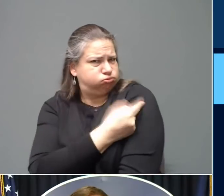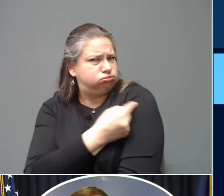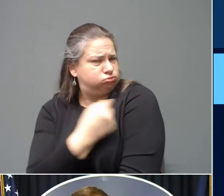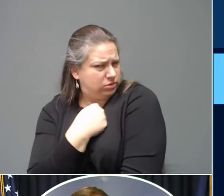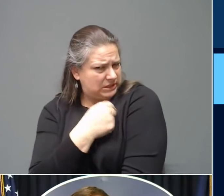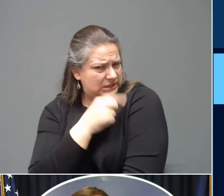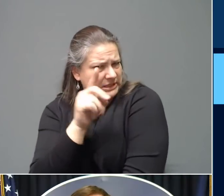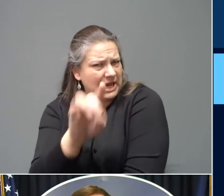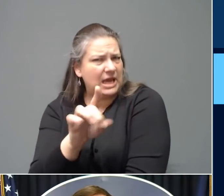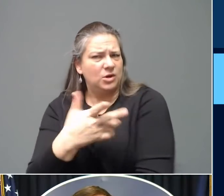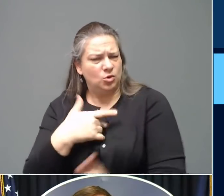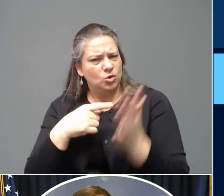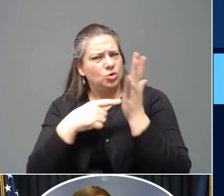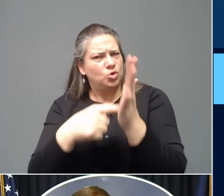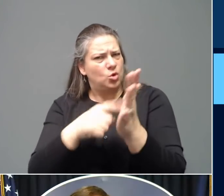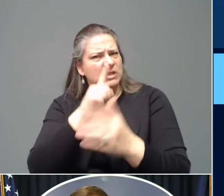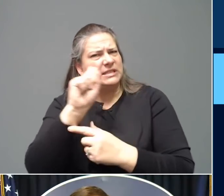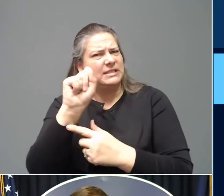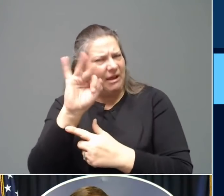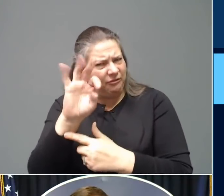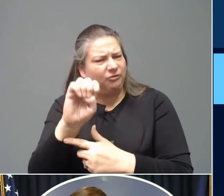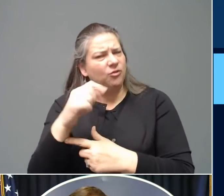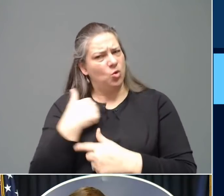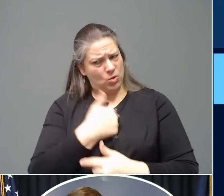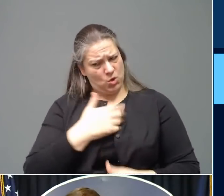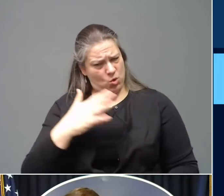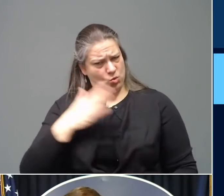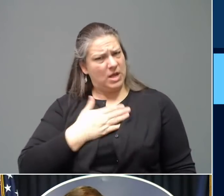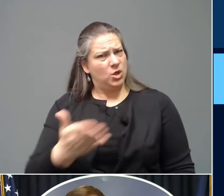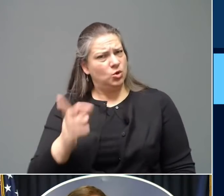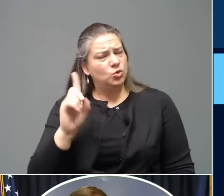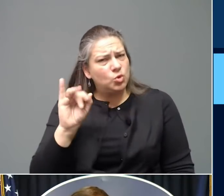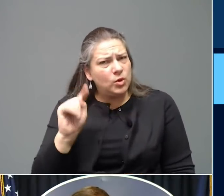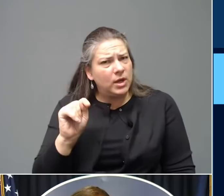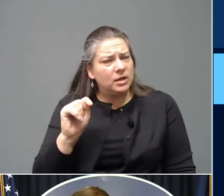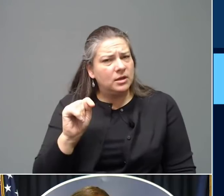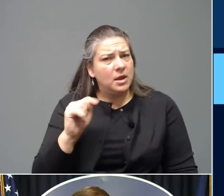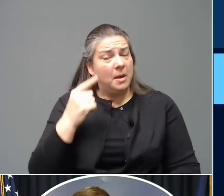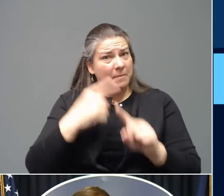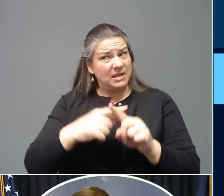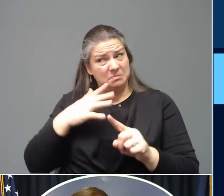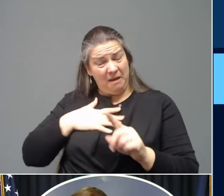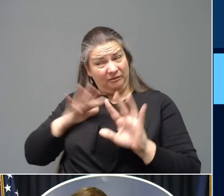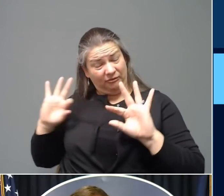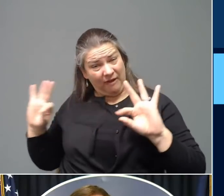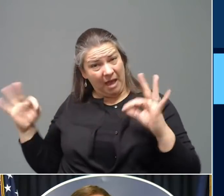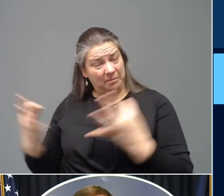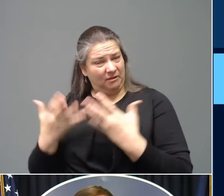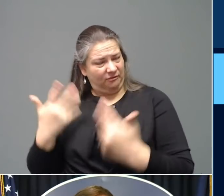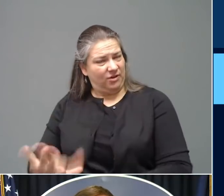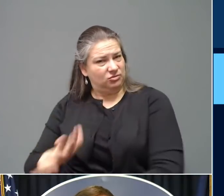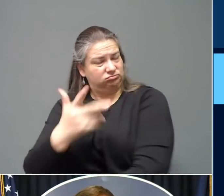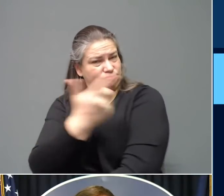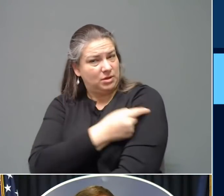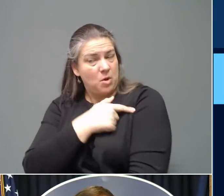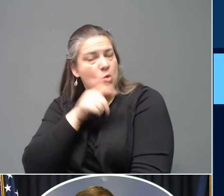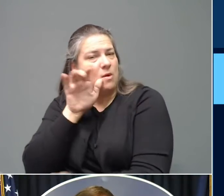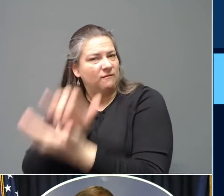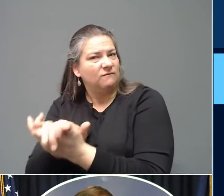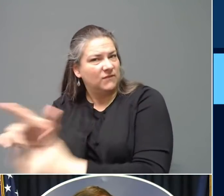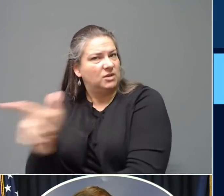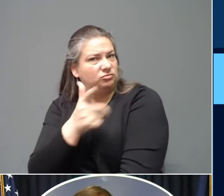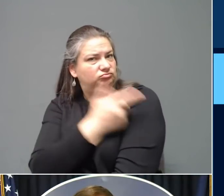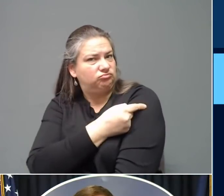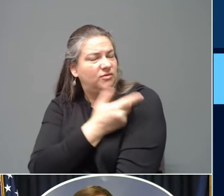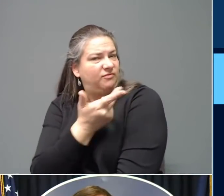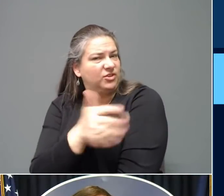it's safe and we're willing to do it. More than that, I'm willing to have my family vaccinated. My wife, Brittany, has taken it.